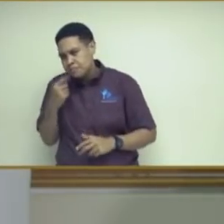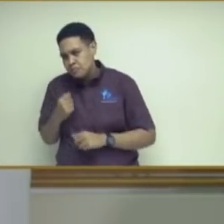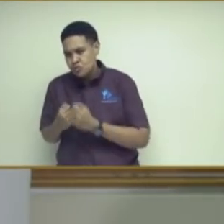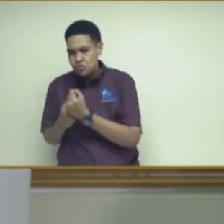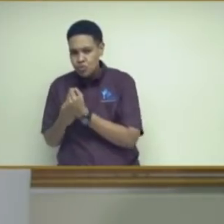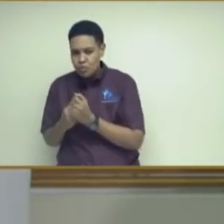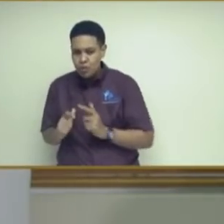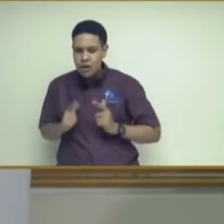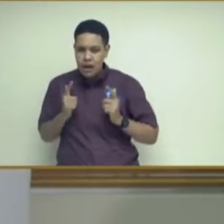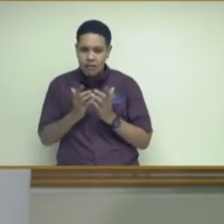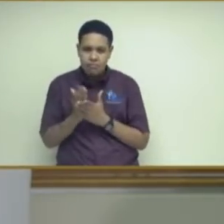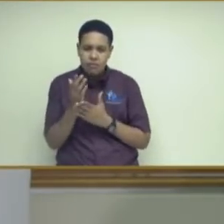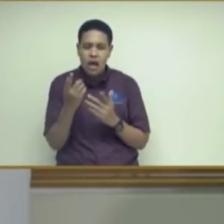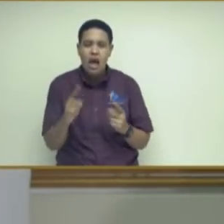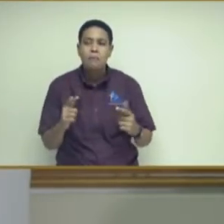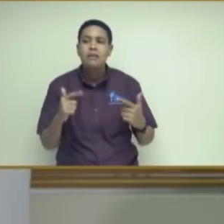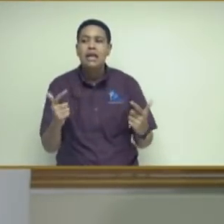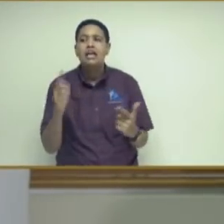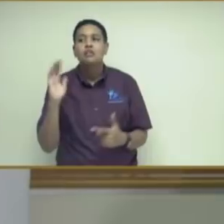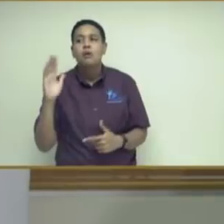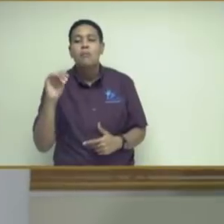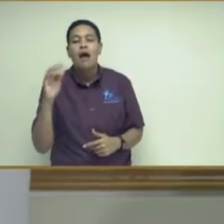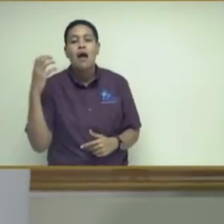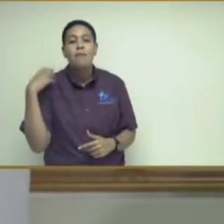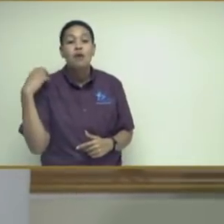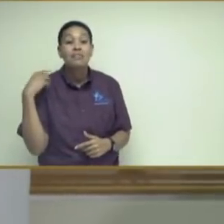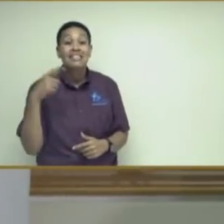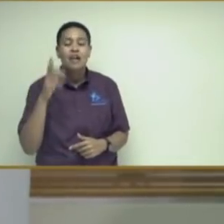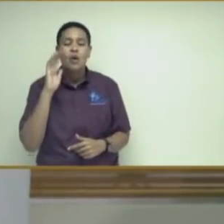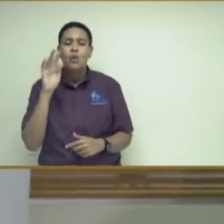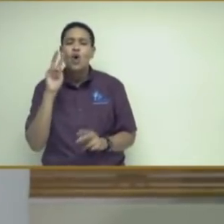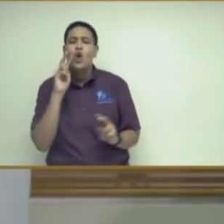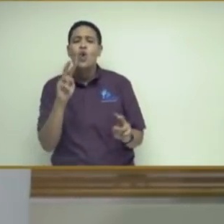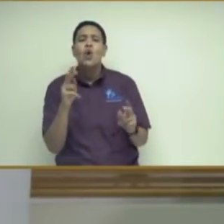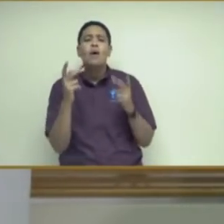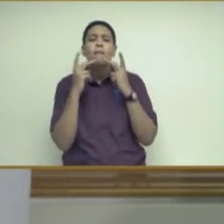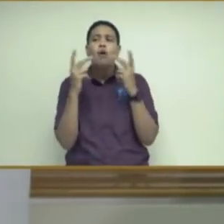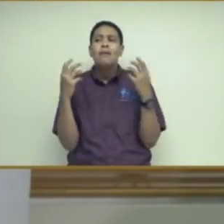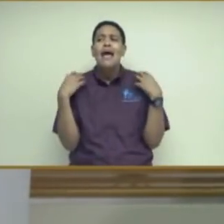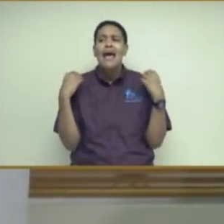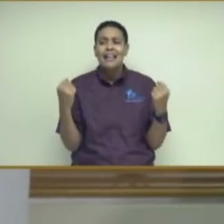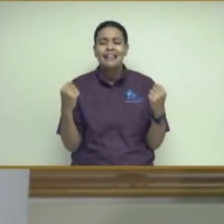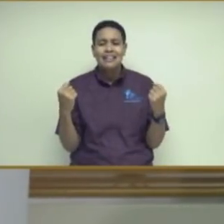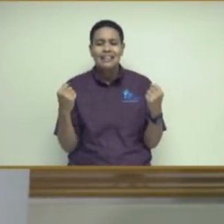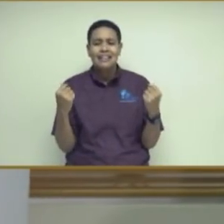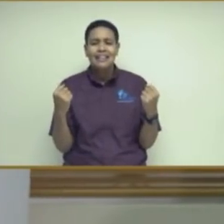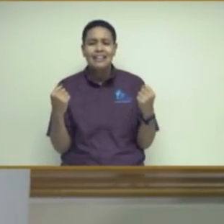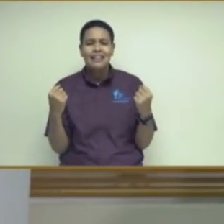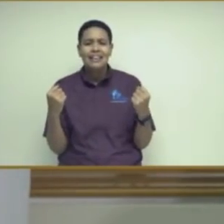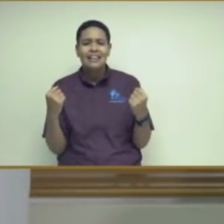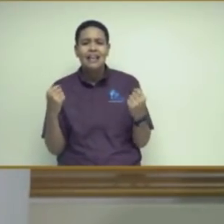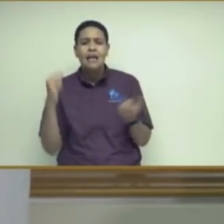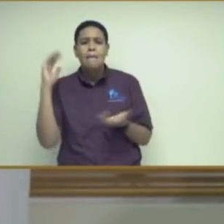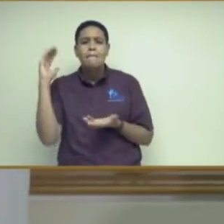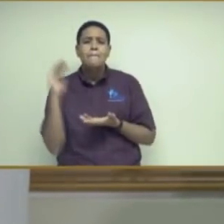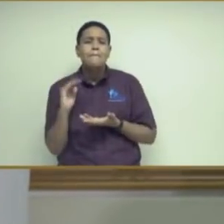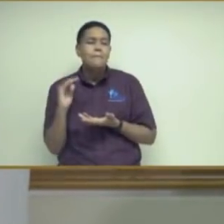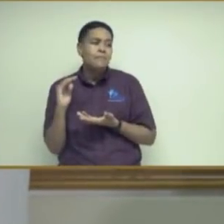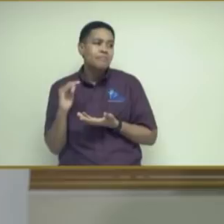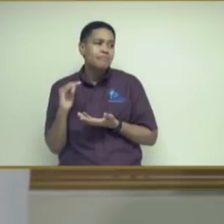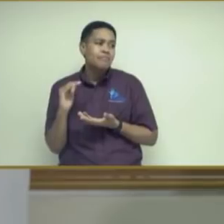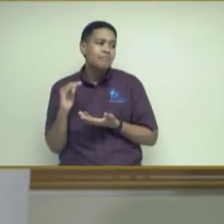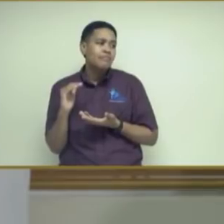the next presentation will be by the Permanent Secretary, and he's going to look at the public health, the mitigating,